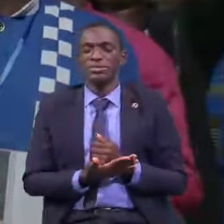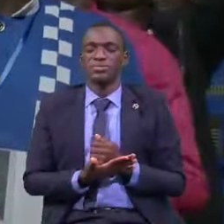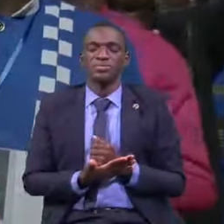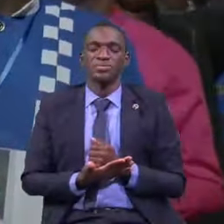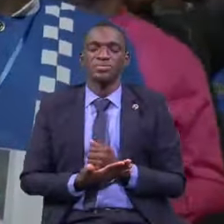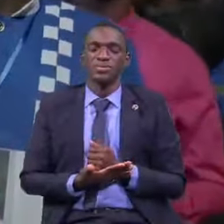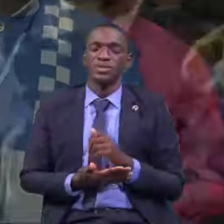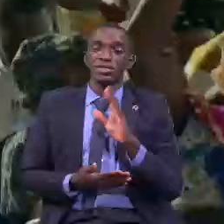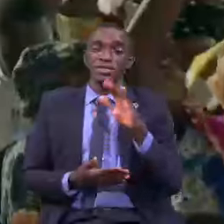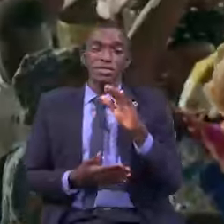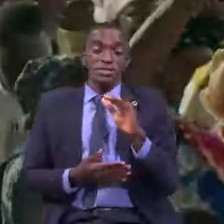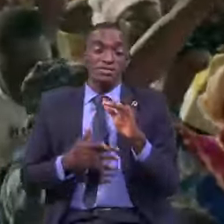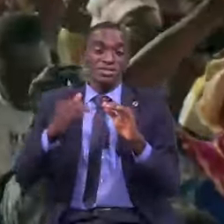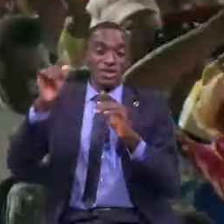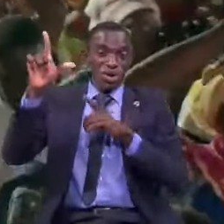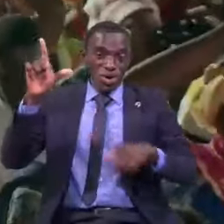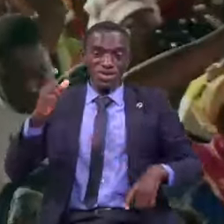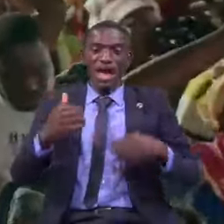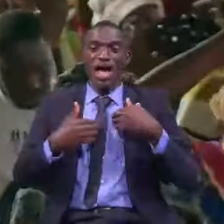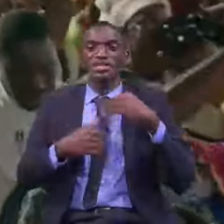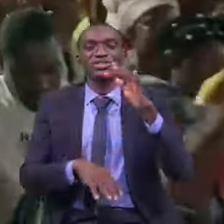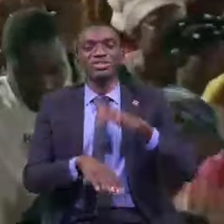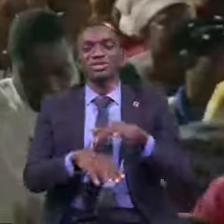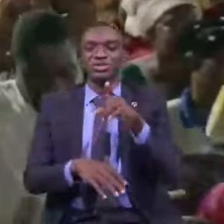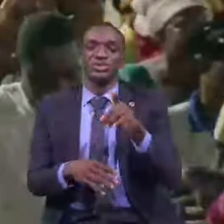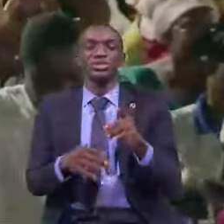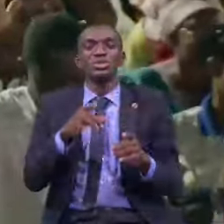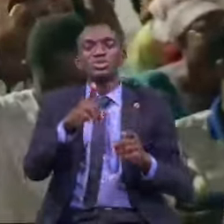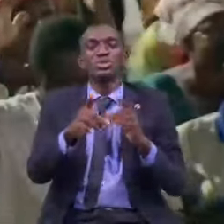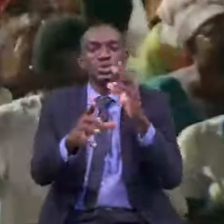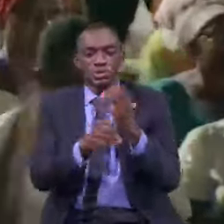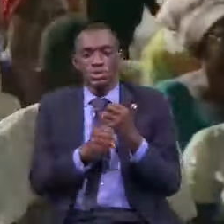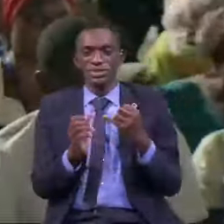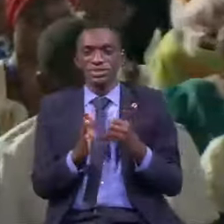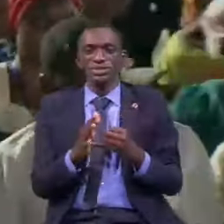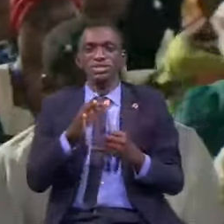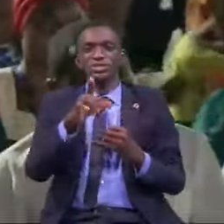The Lord has touched you. You got it. You